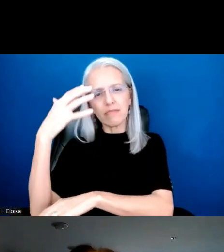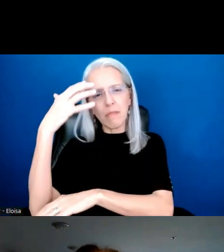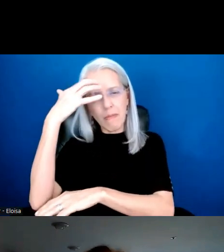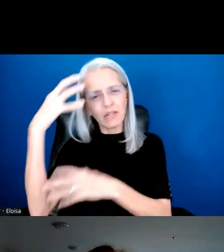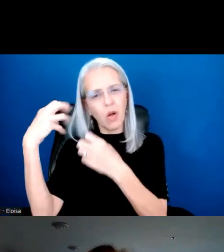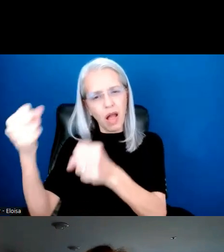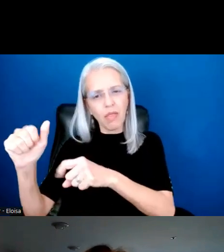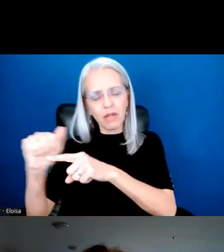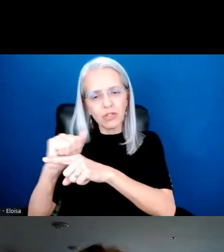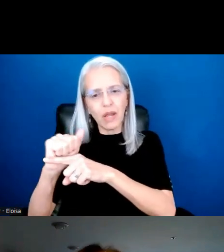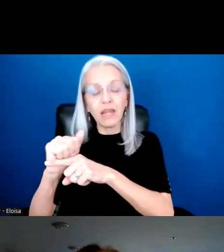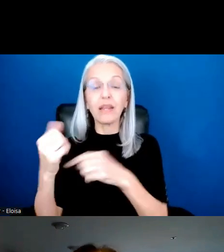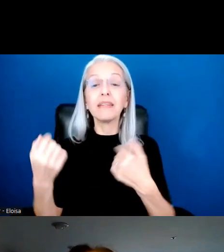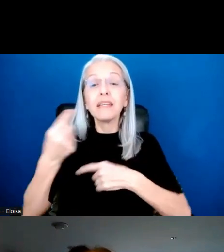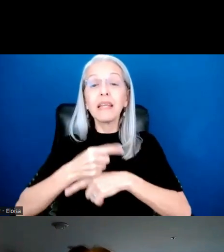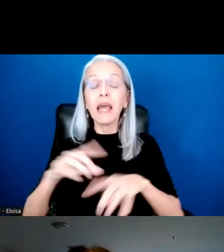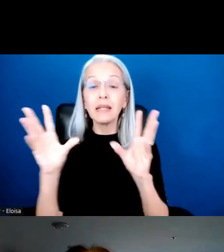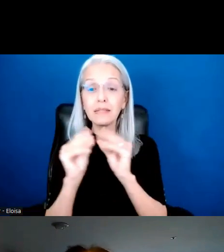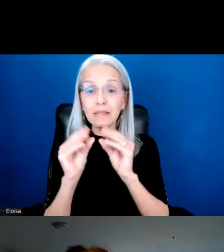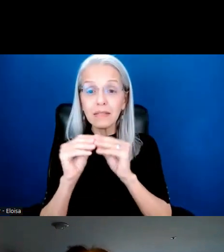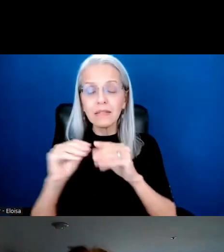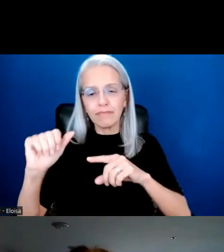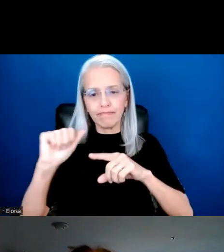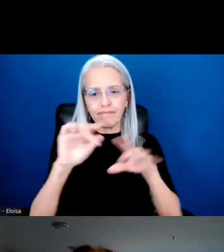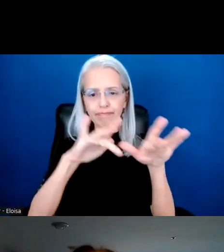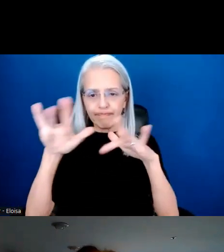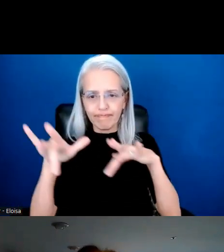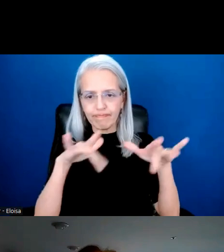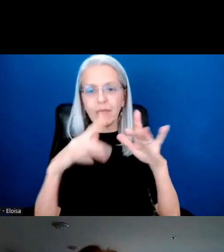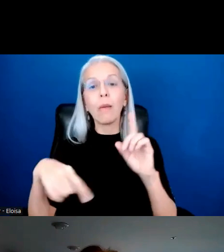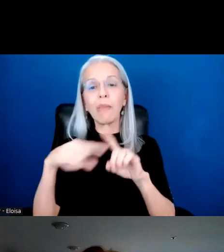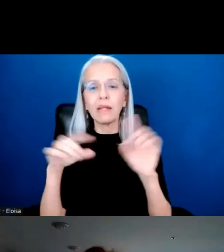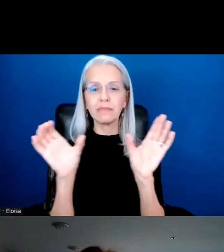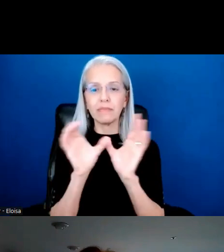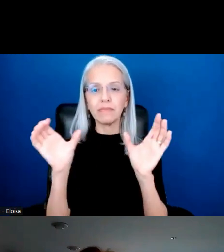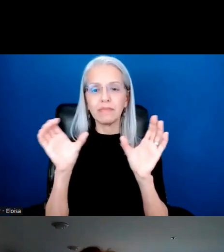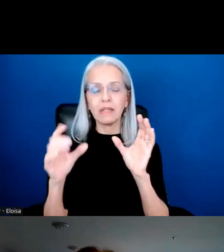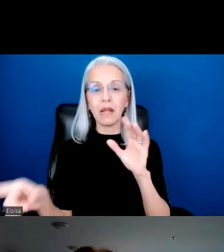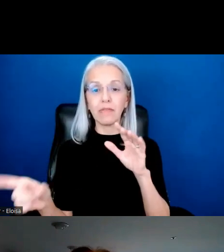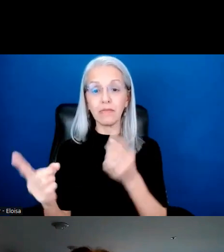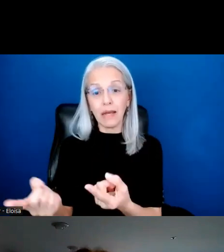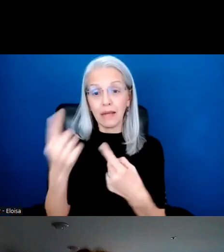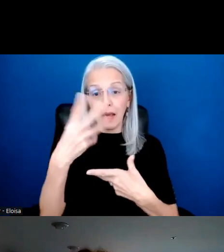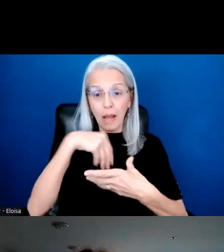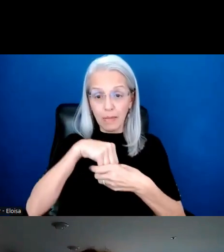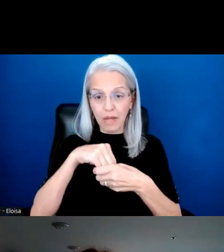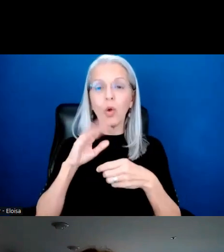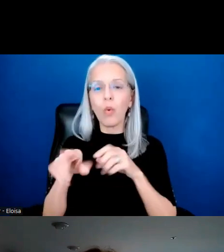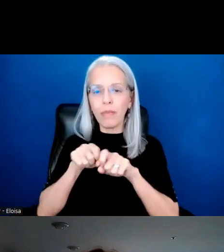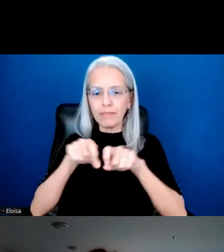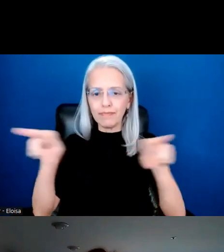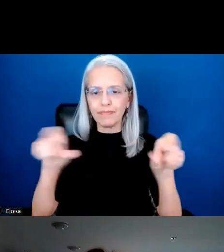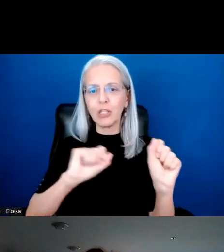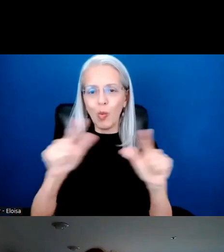recorded, and the recording link, slides, and a certificate of attendance will be sent via email to everyone who attended